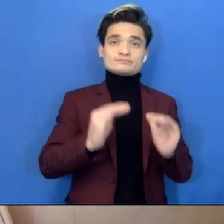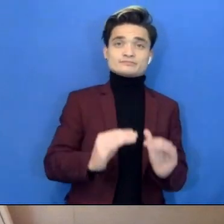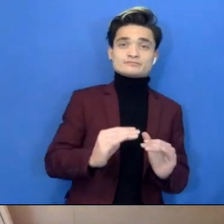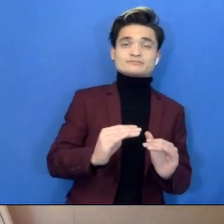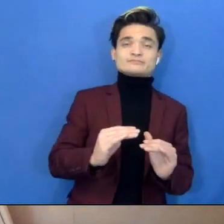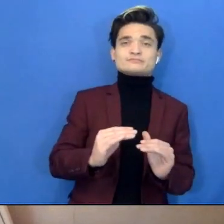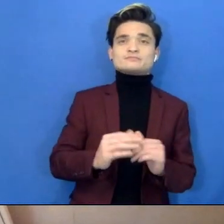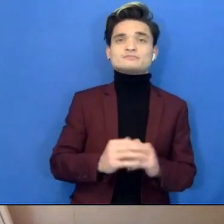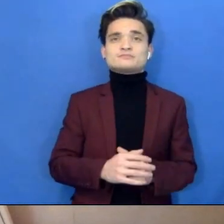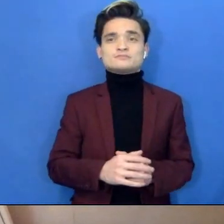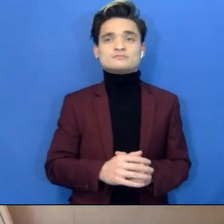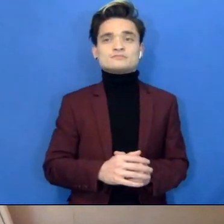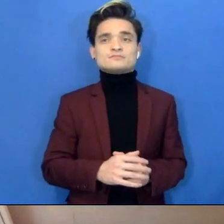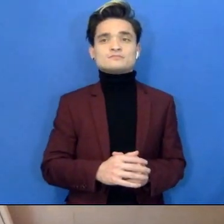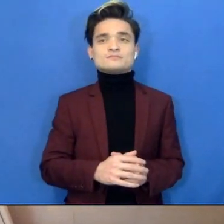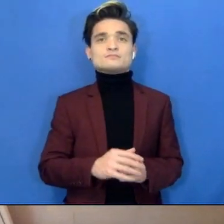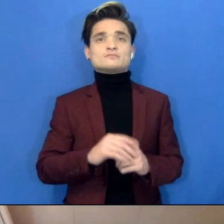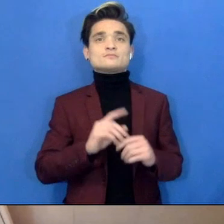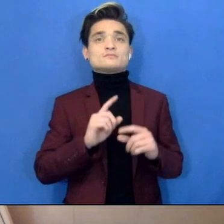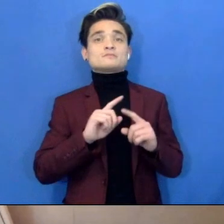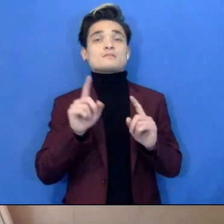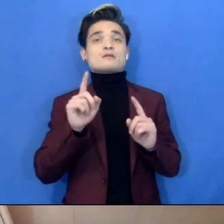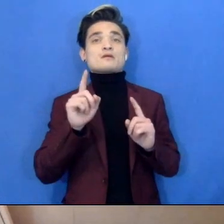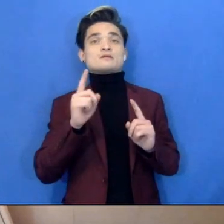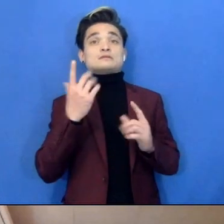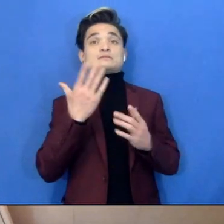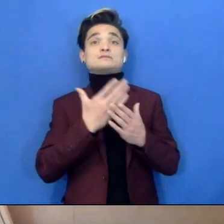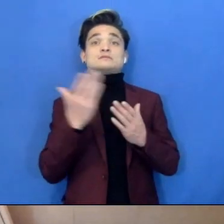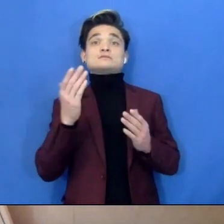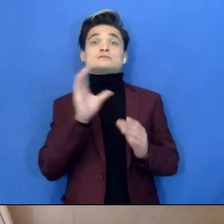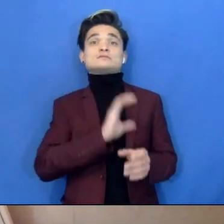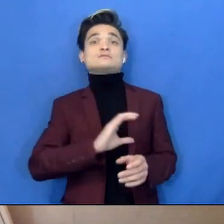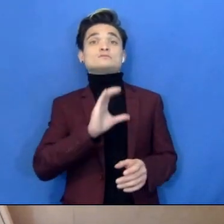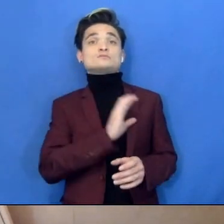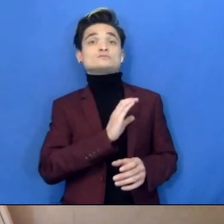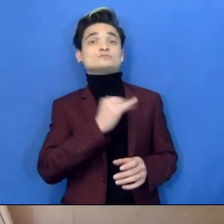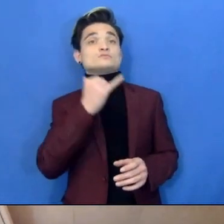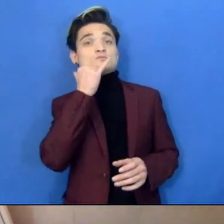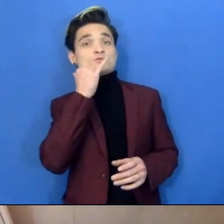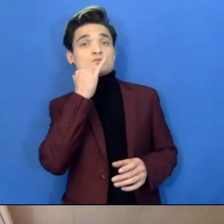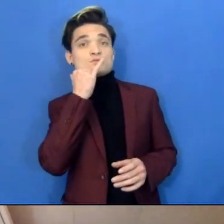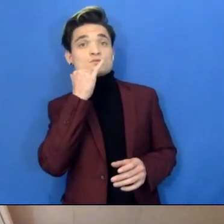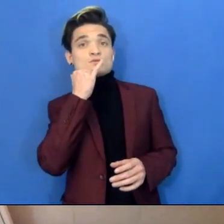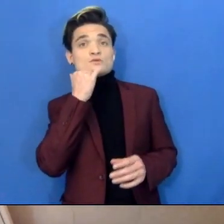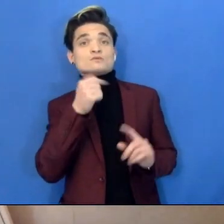No, always when characters were talking on the phone, they started with a hesitation marker. Not always, but